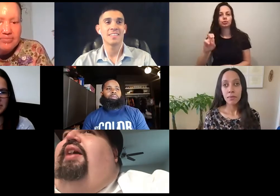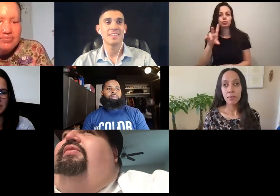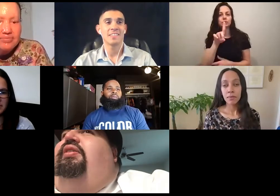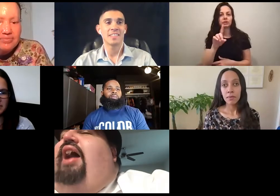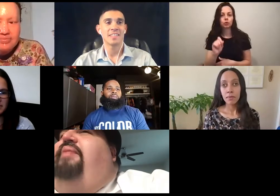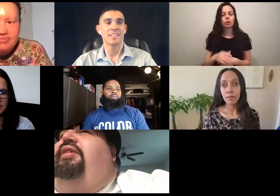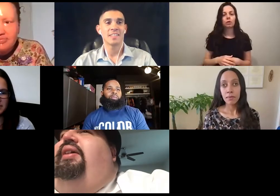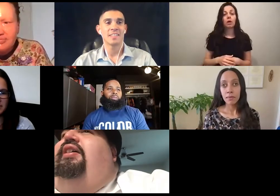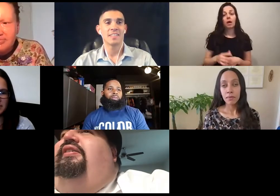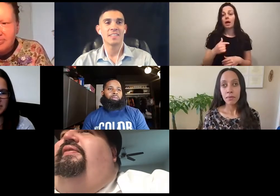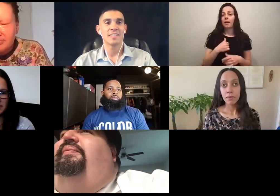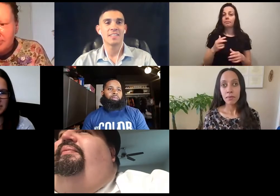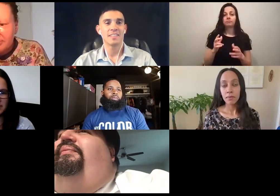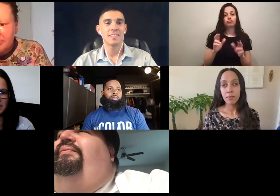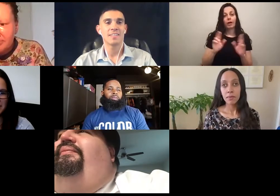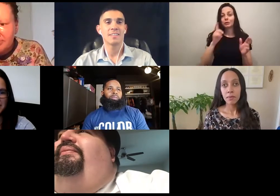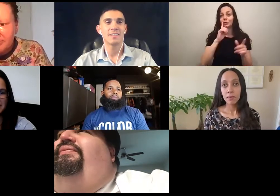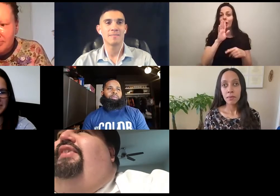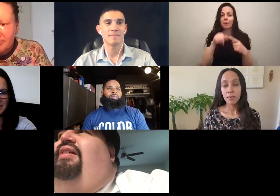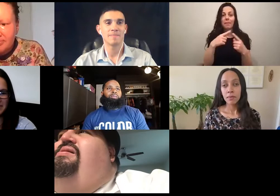and I'm just happy to be here.